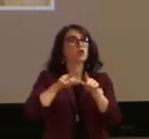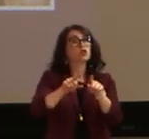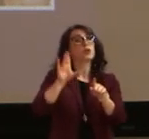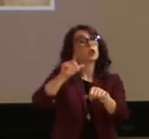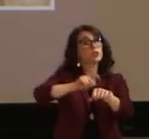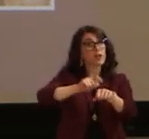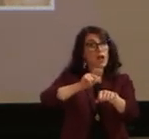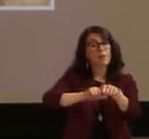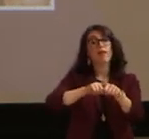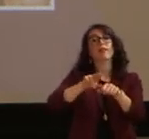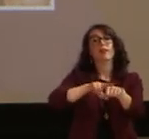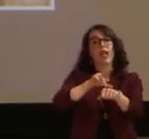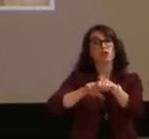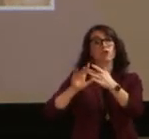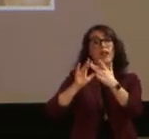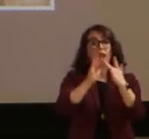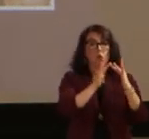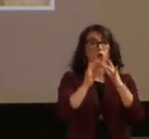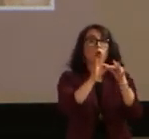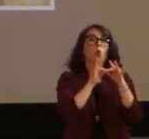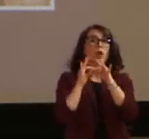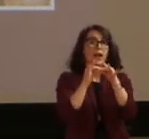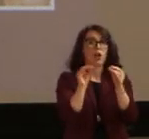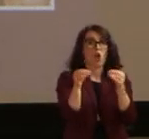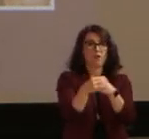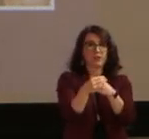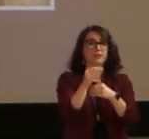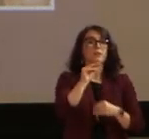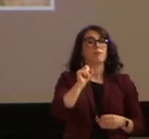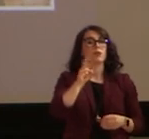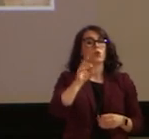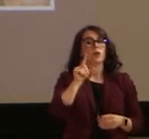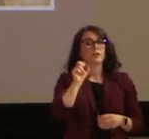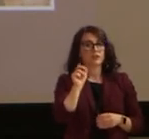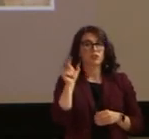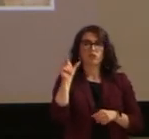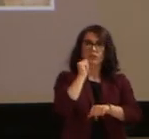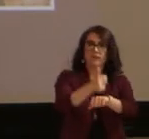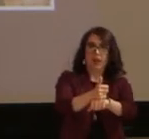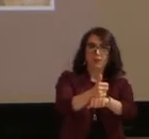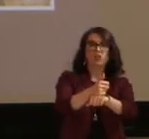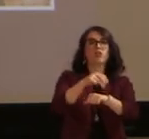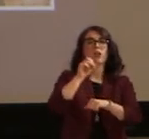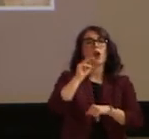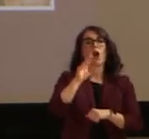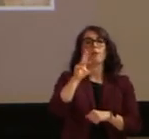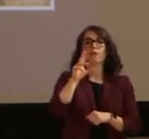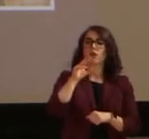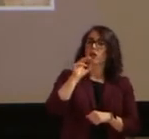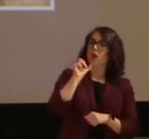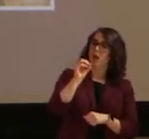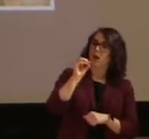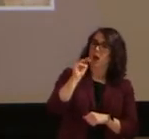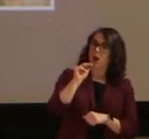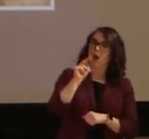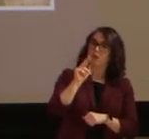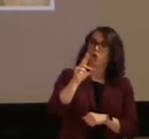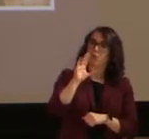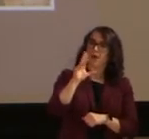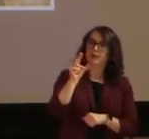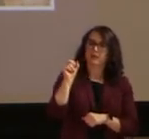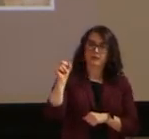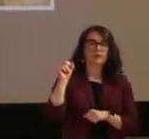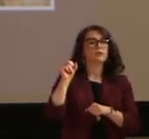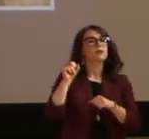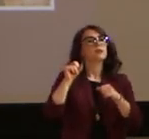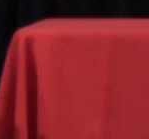National Network Coordinating Office, Ms. Wilson established the All of Us Research Program through a new partnership between NLM